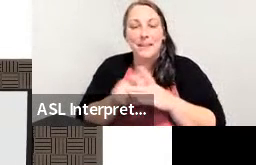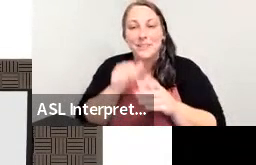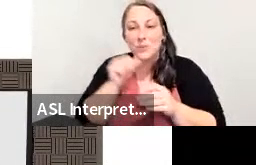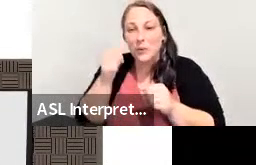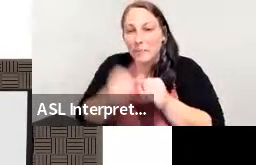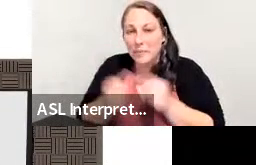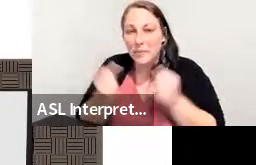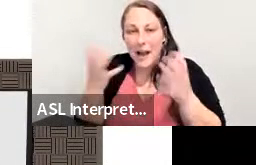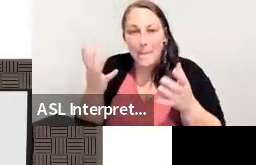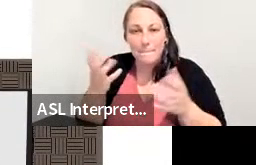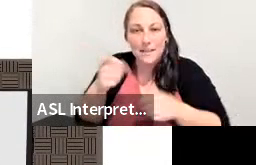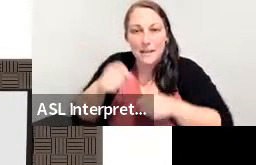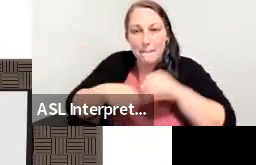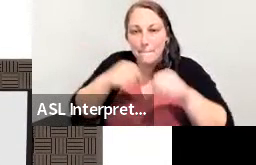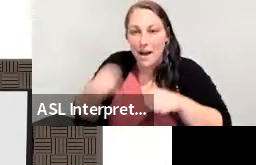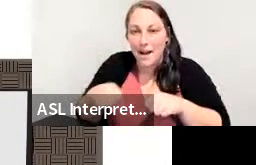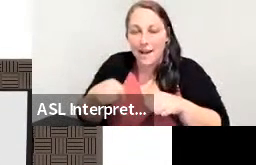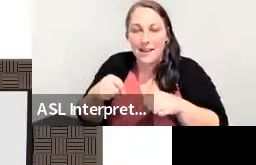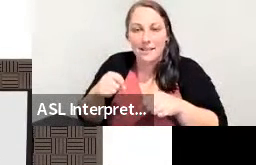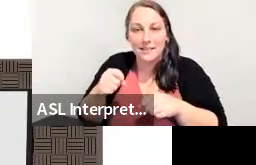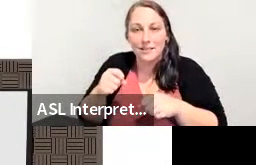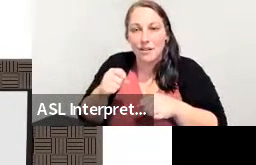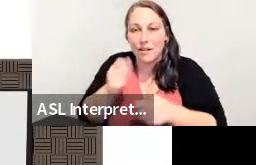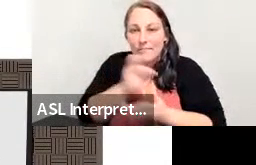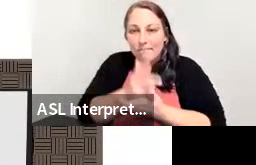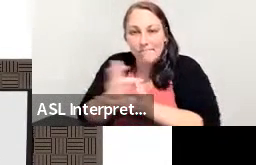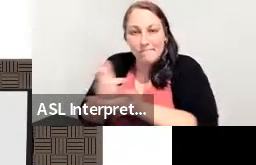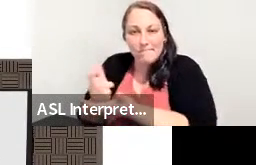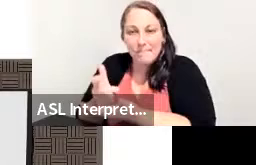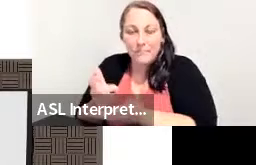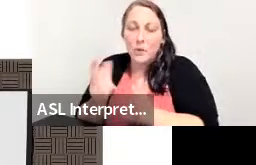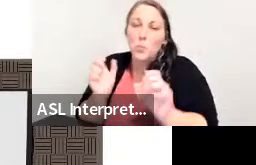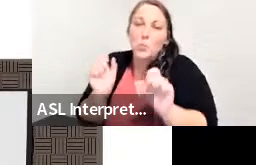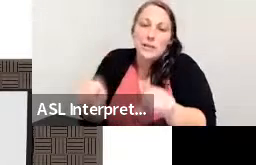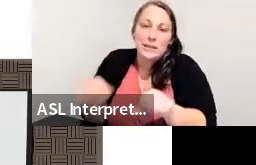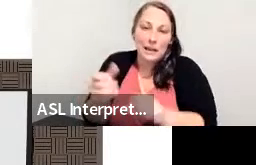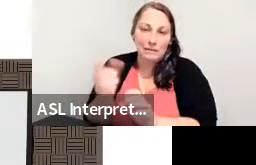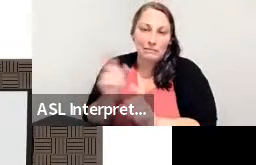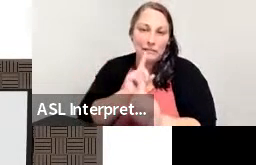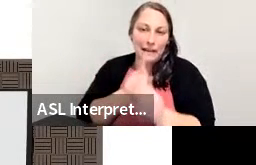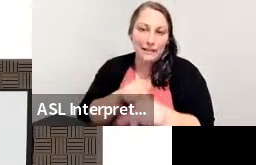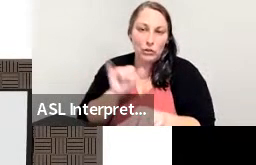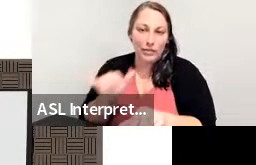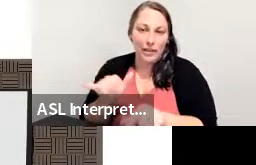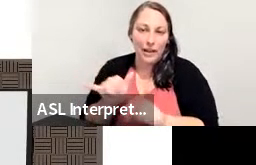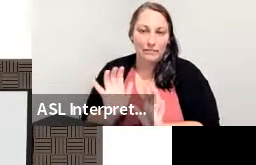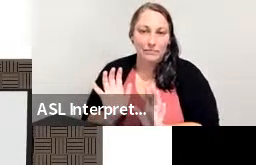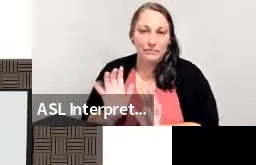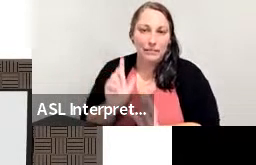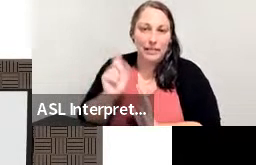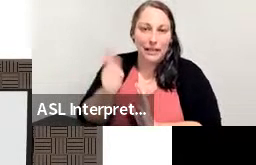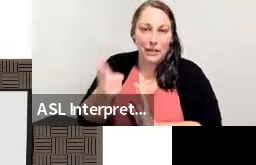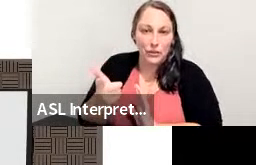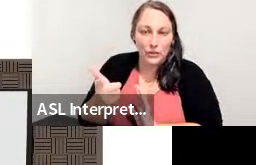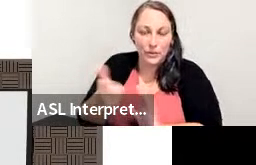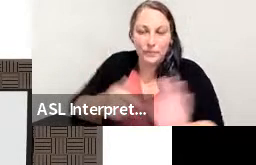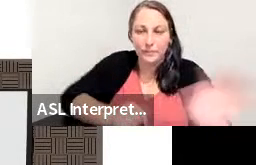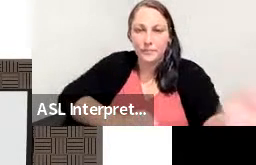did. Awesome. I'm sorry, Robbie, I I know, don't. that's- Yeah. We can get back to you. We'll get back to you on that Okay, thank you. answer.